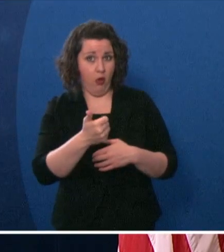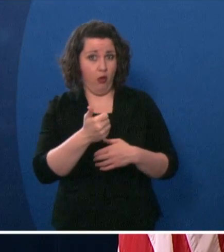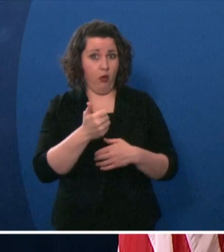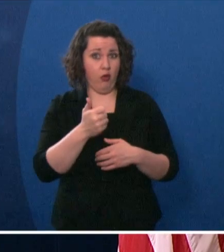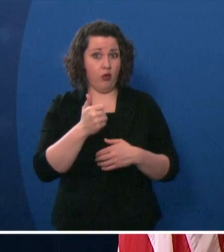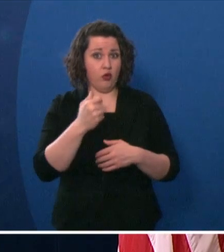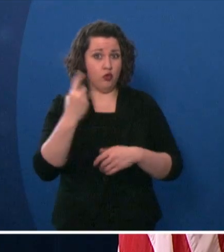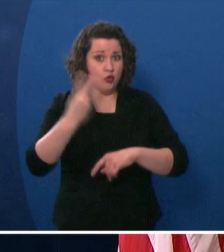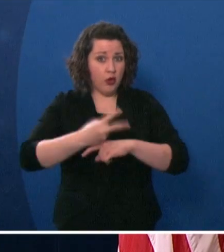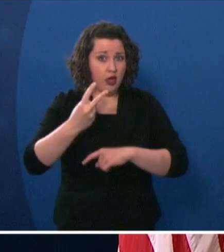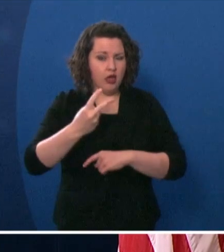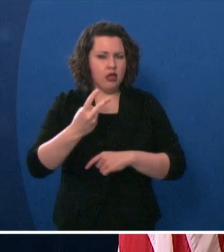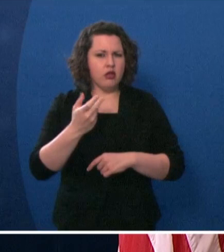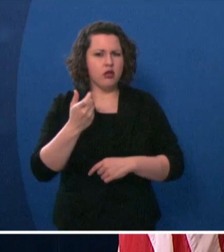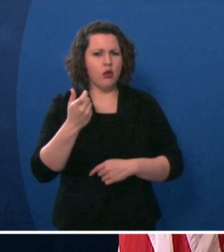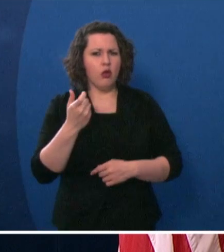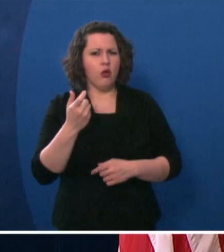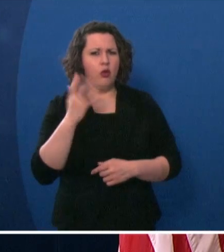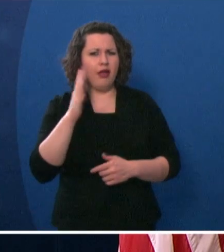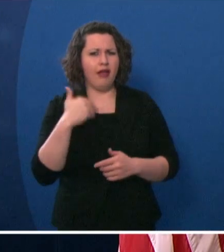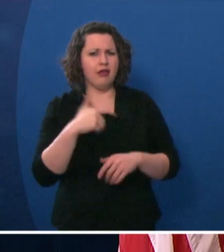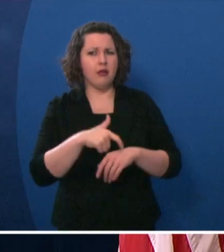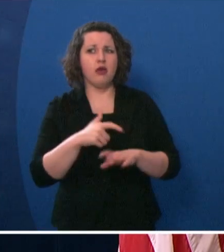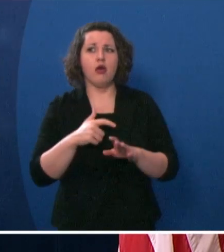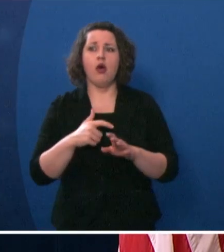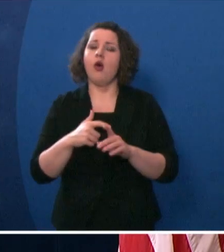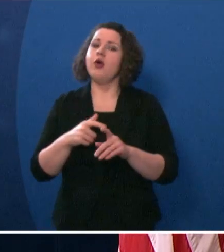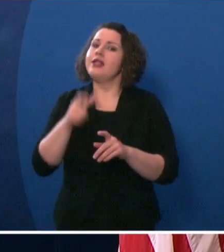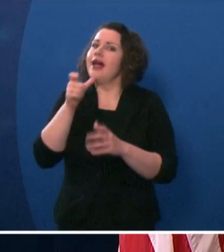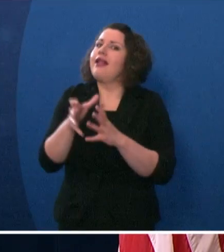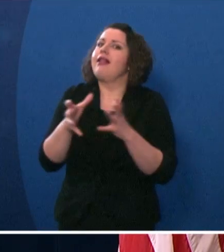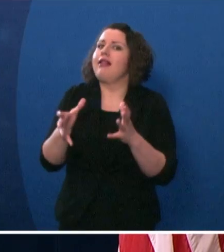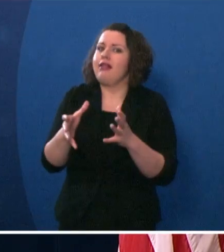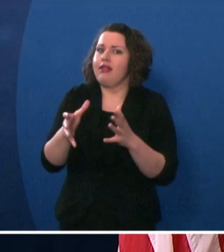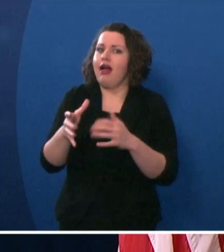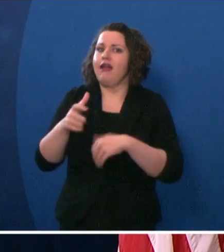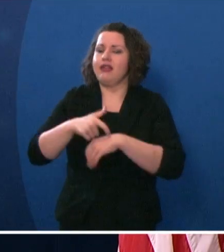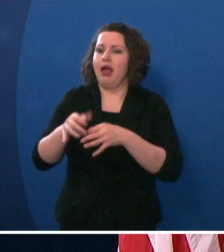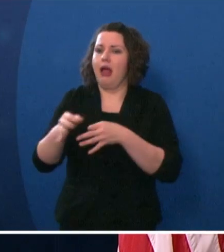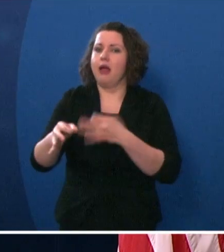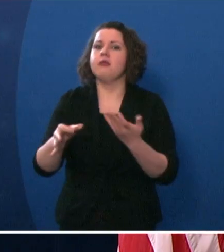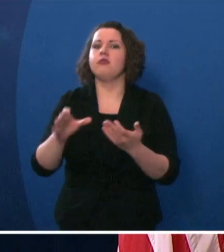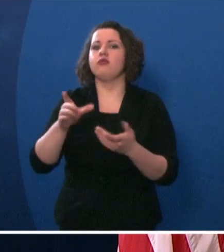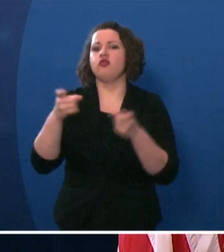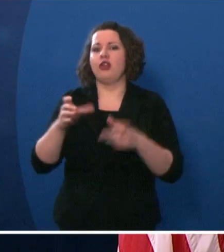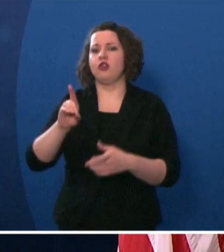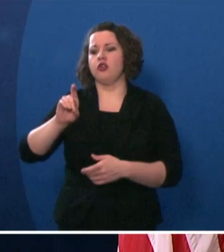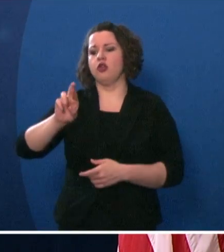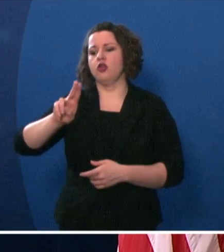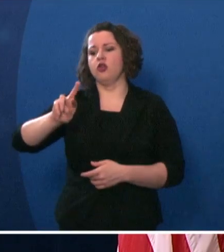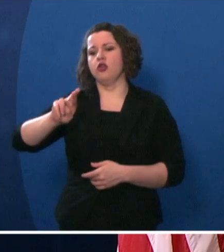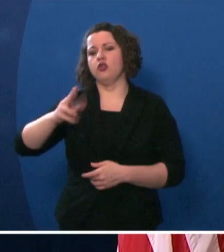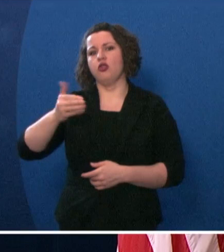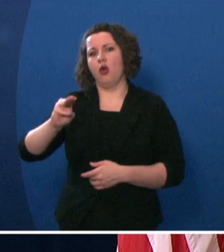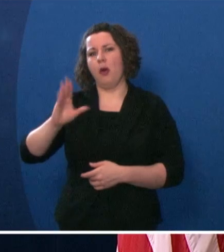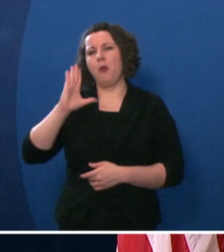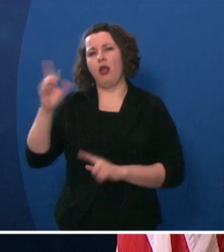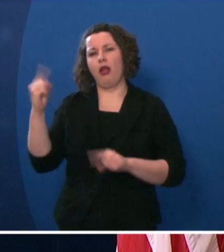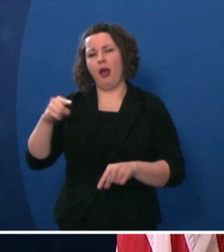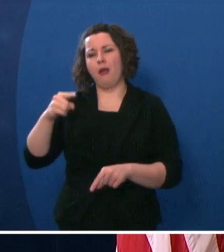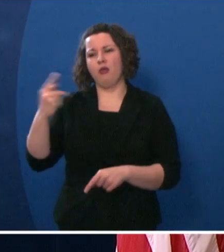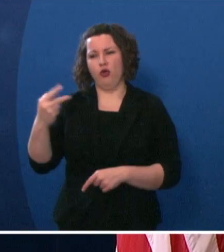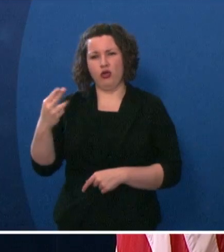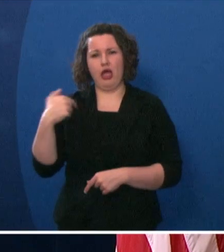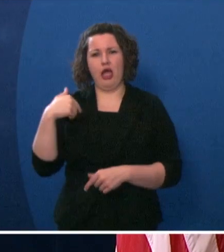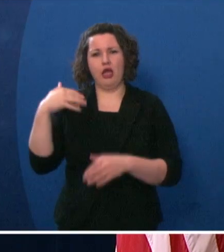this expires, or is there a lag time between them? Well, there's not much of a lag time. So we'll have Director Durham probably in for a press conference on Thursday. I believe